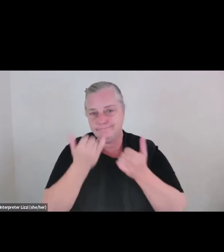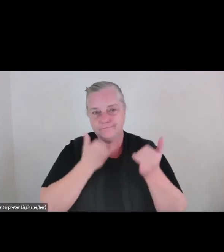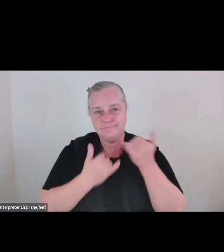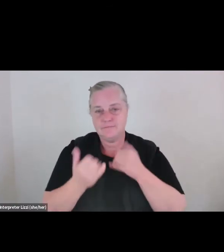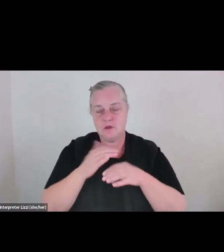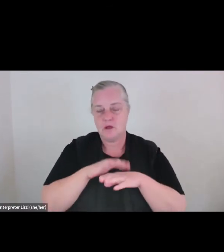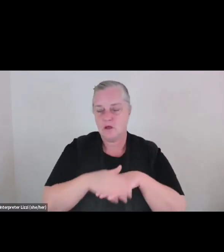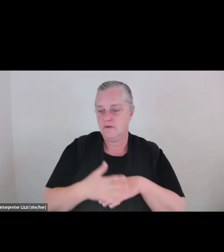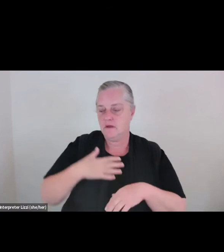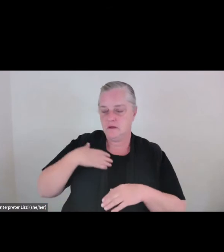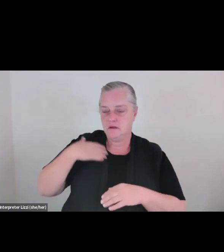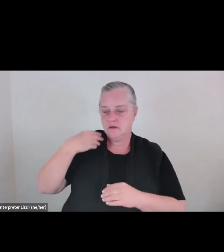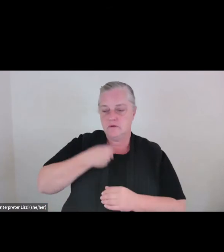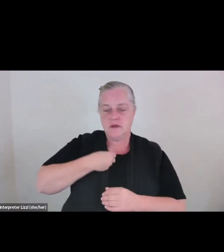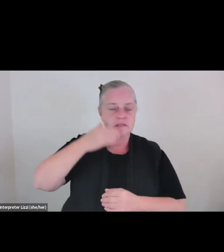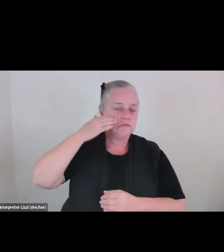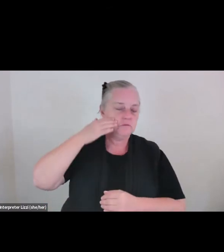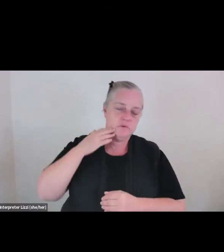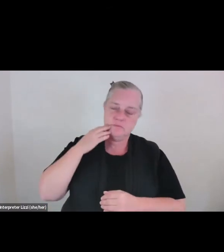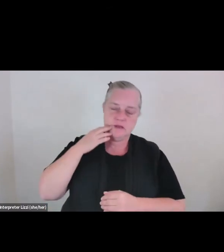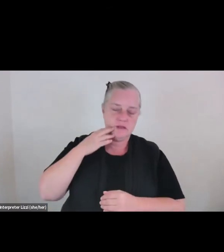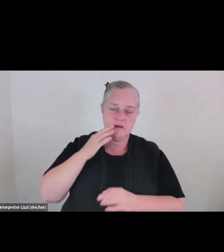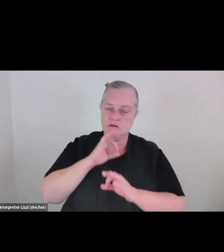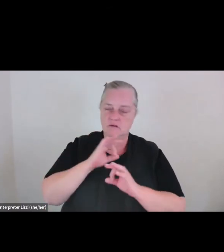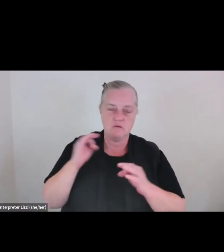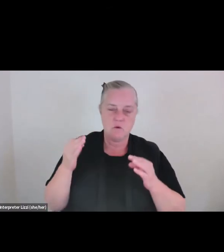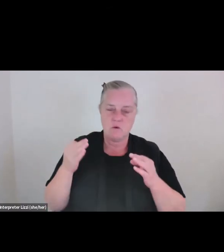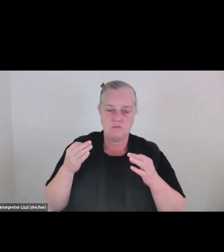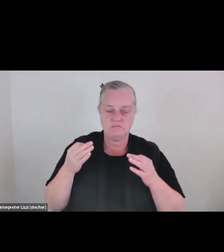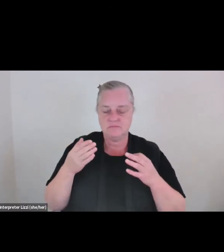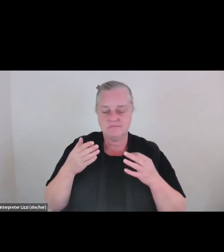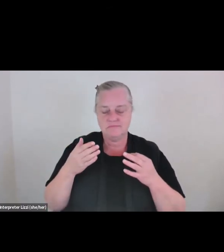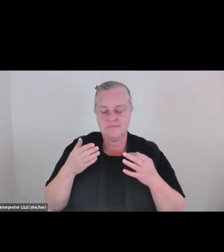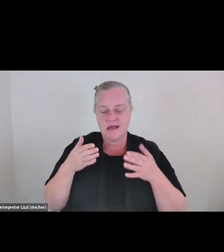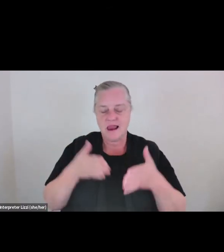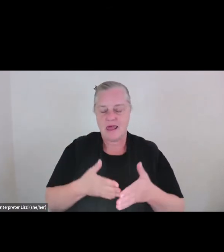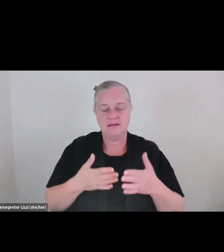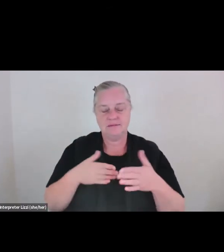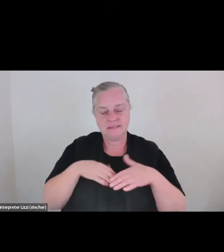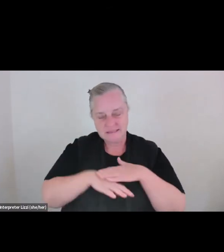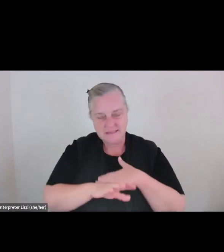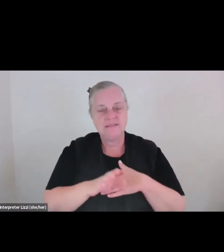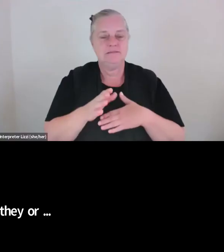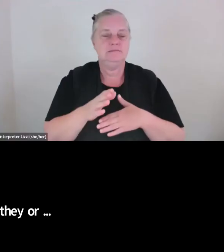denied access to gender-based services.